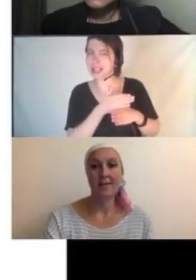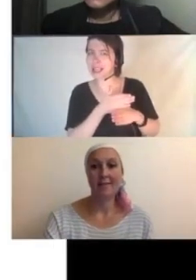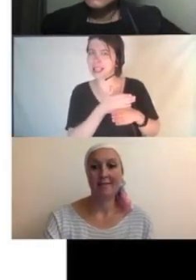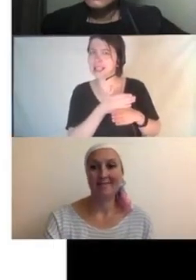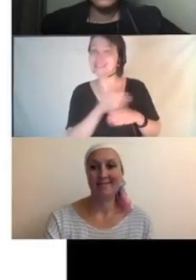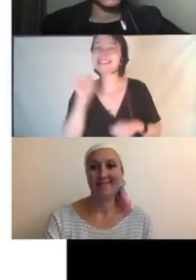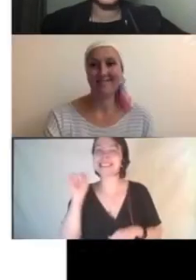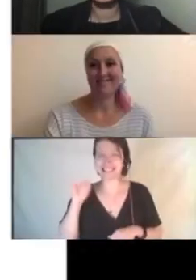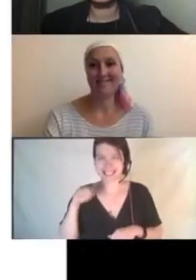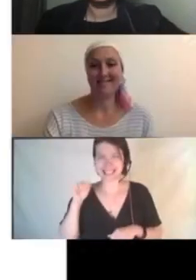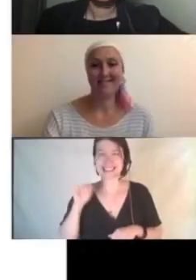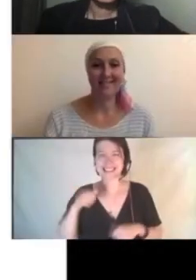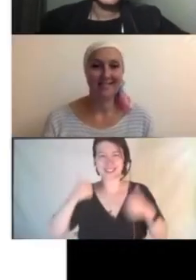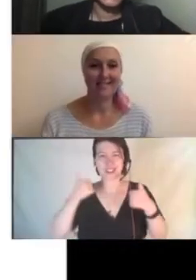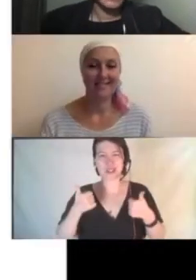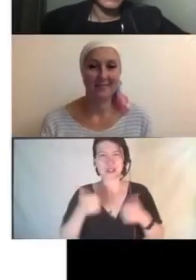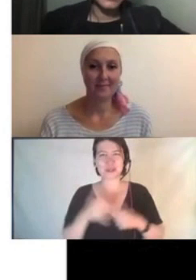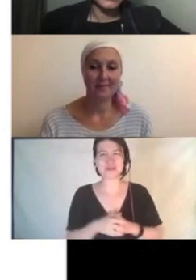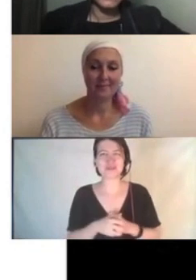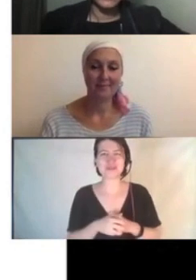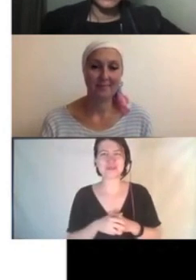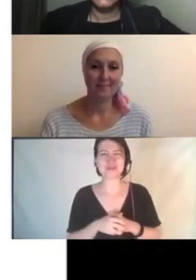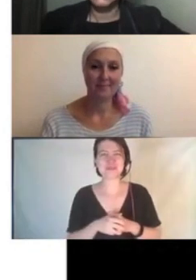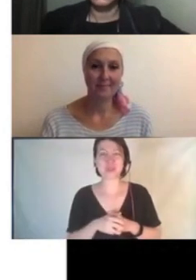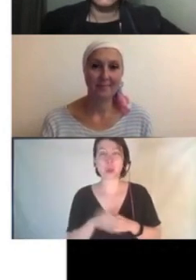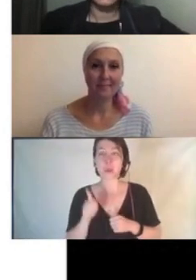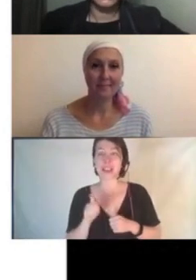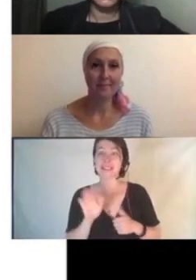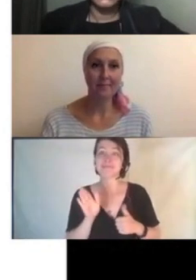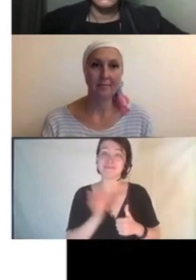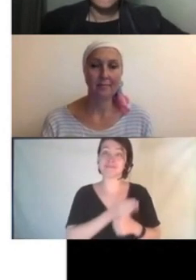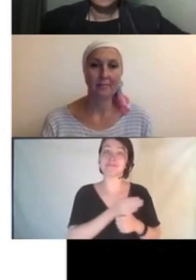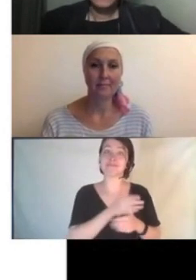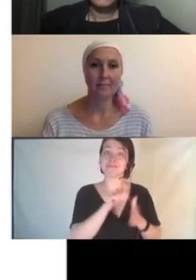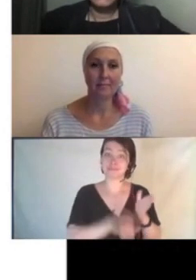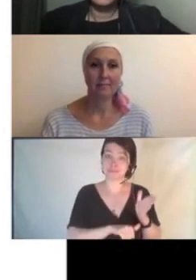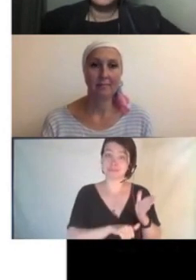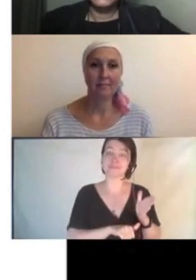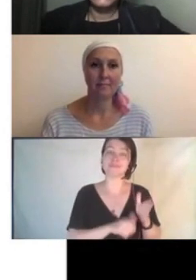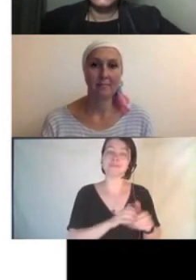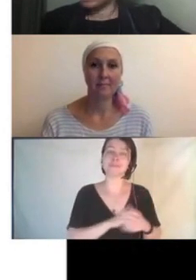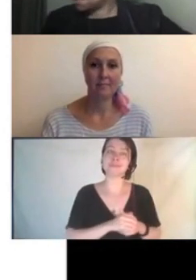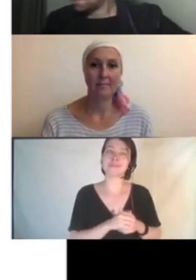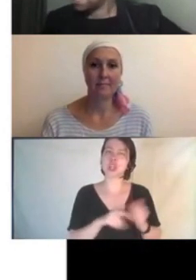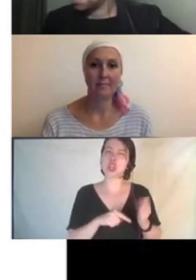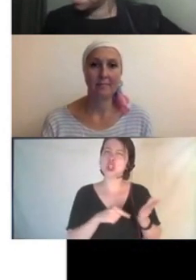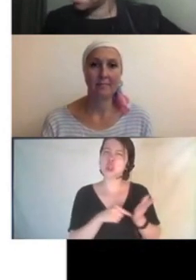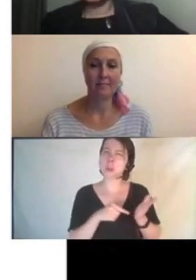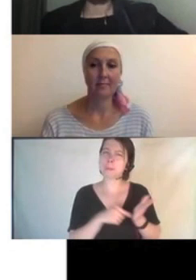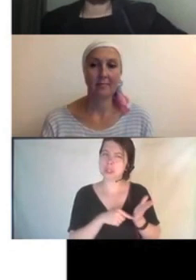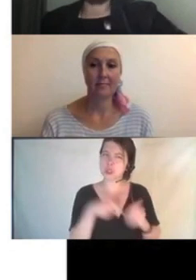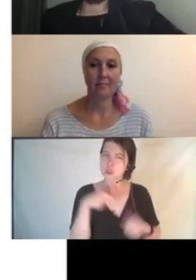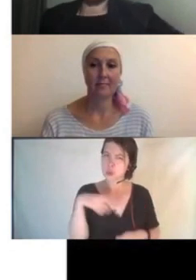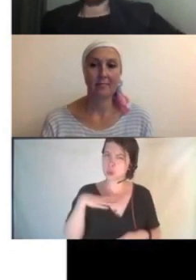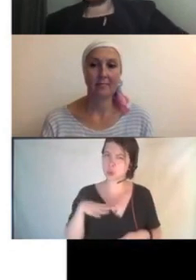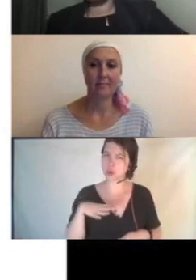Yes. Yep, good, okay. So if we start at the very beginning, Thompson, Yeah. do you want to just tell us a